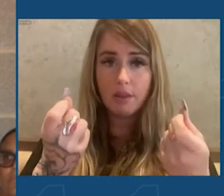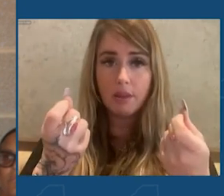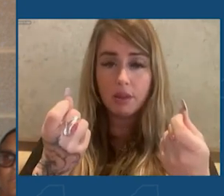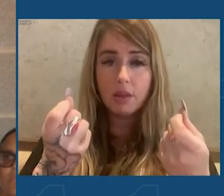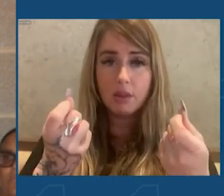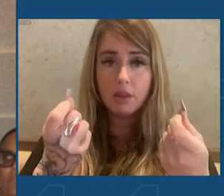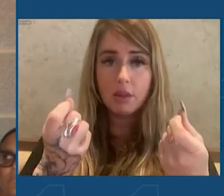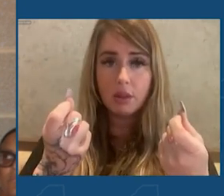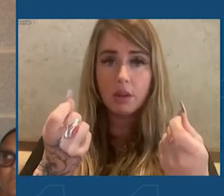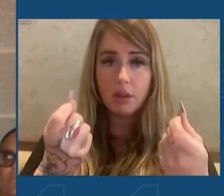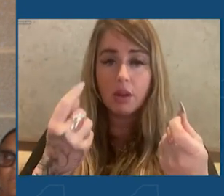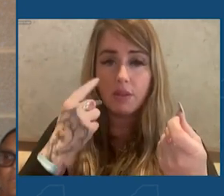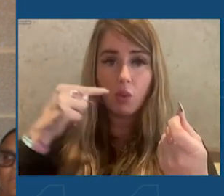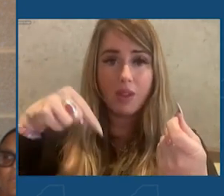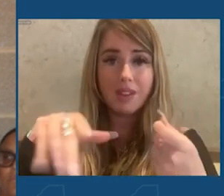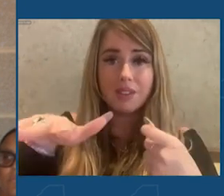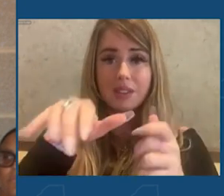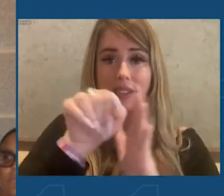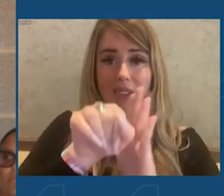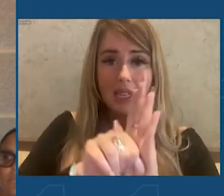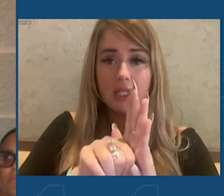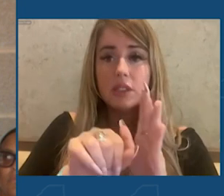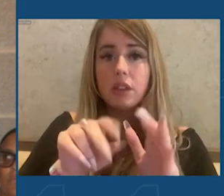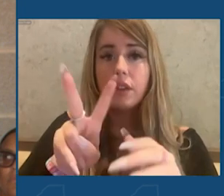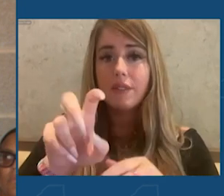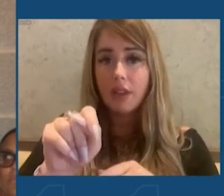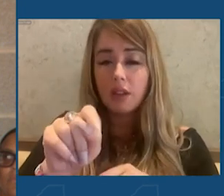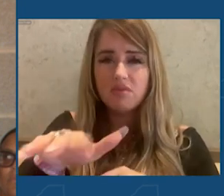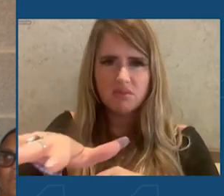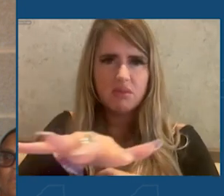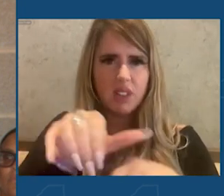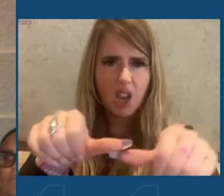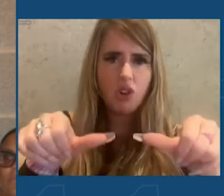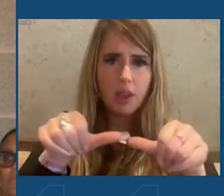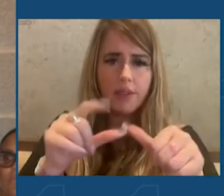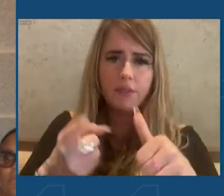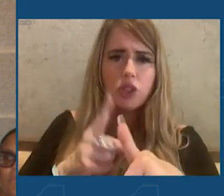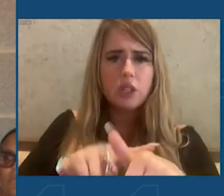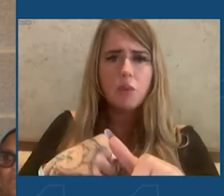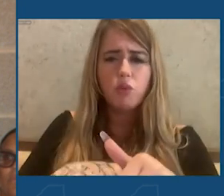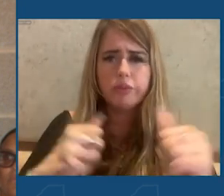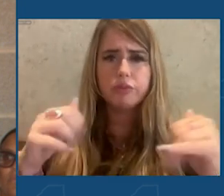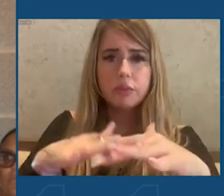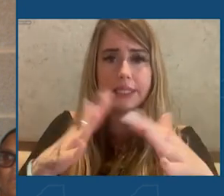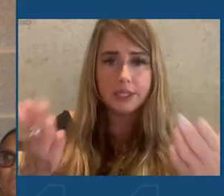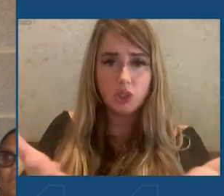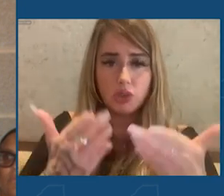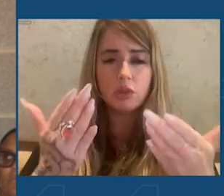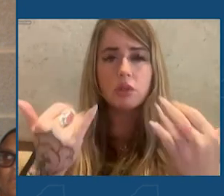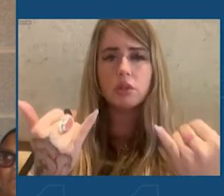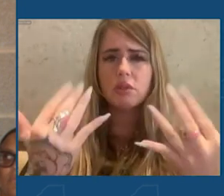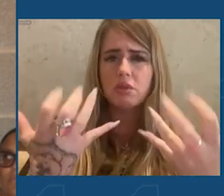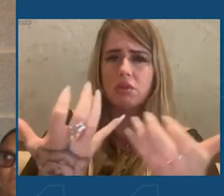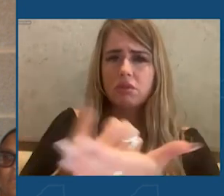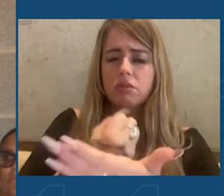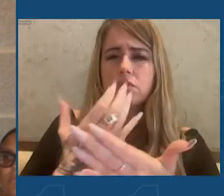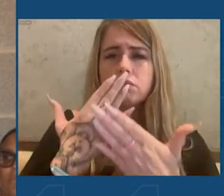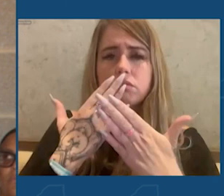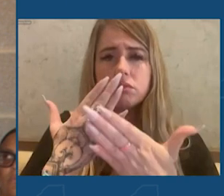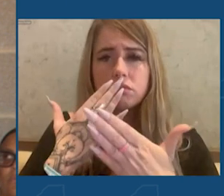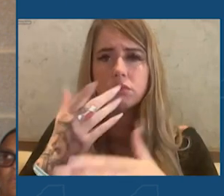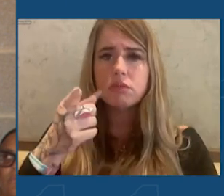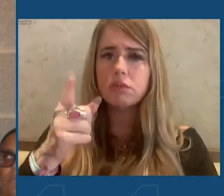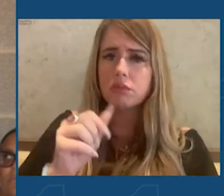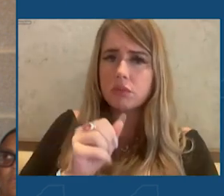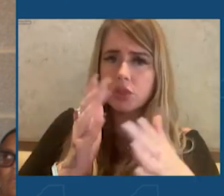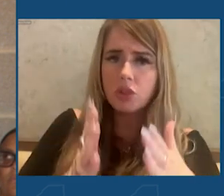ground being our state's first veterans cemetery. And on that note, I would really like to say a special thank you to Senator Nozzolio,